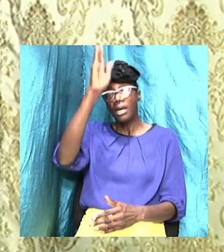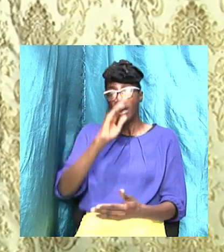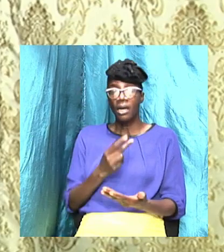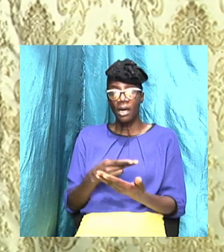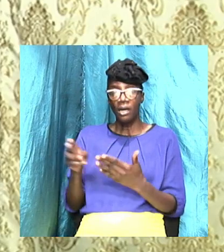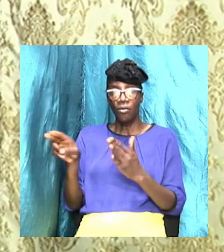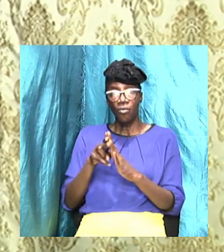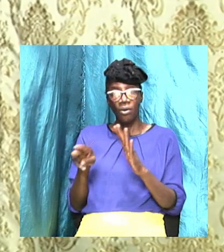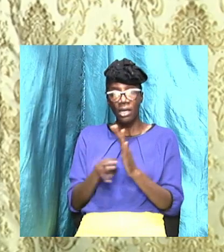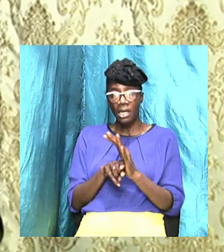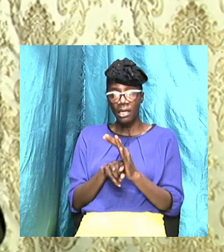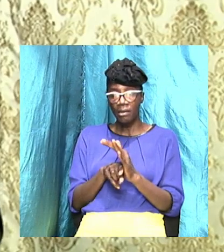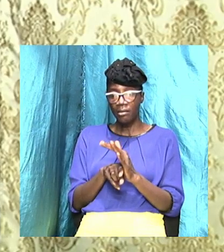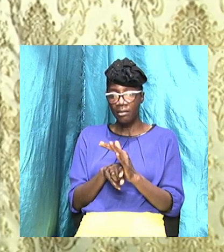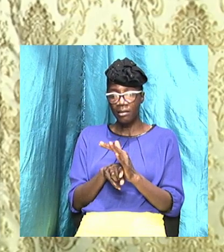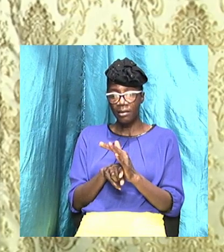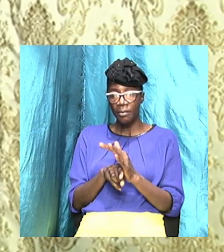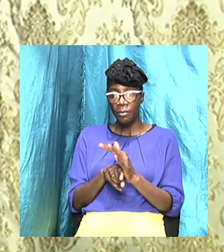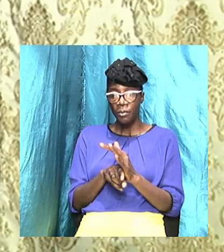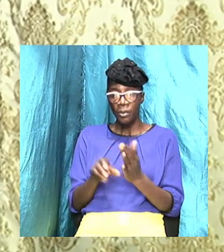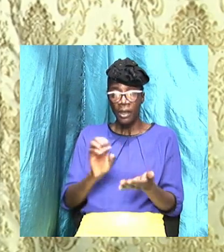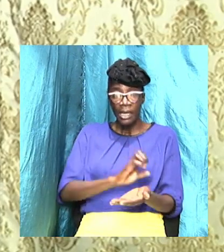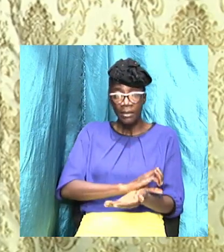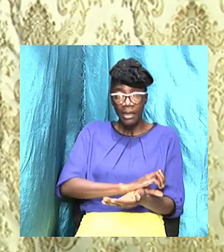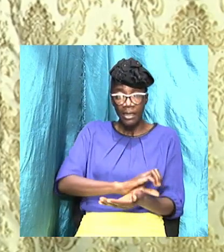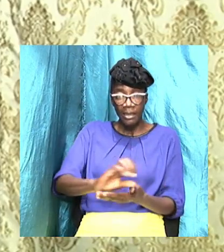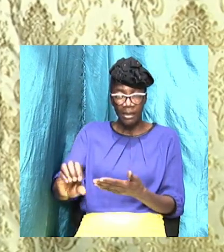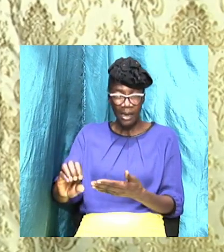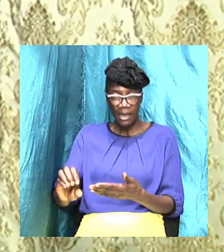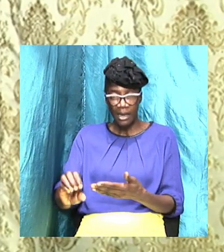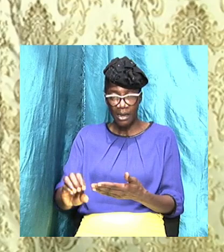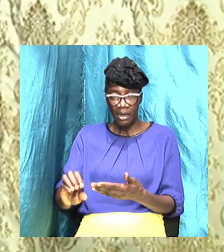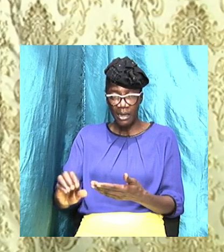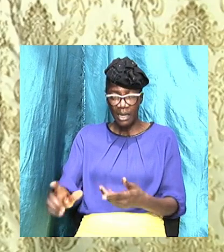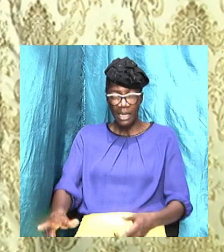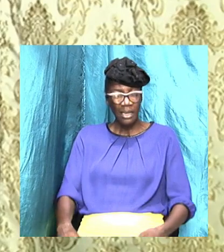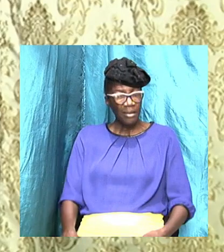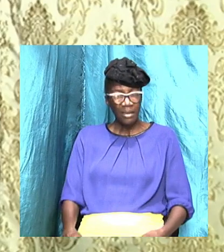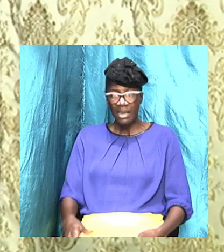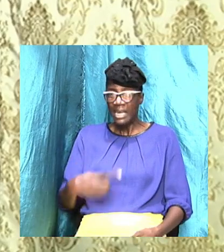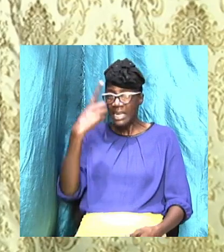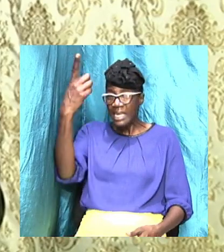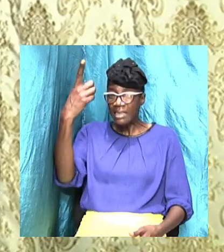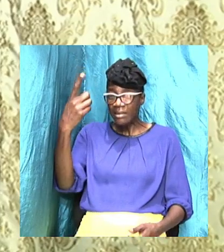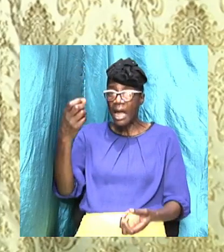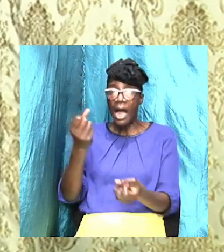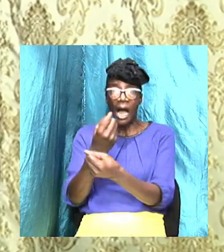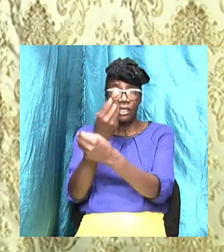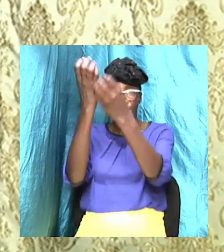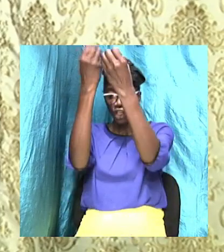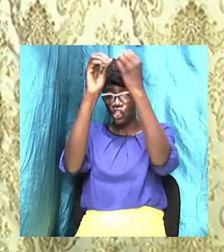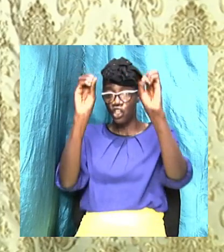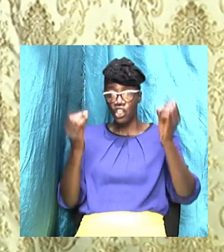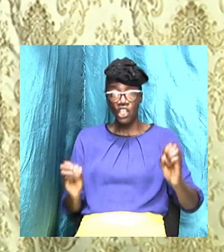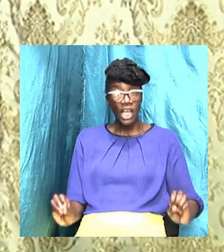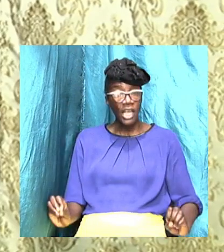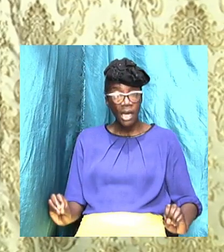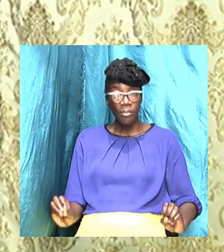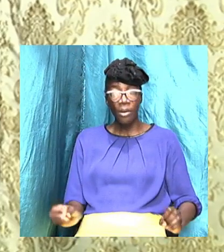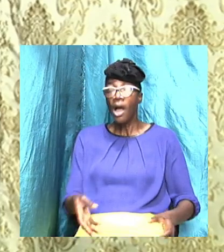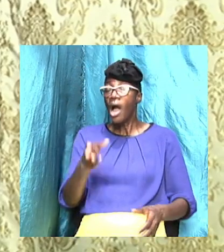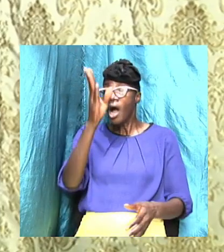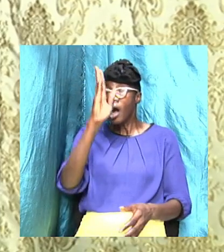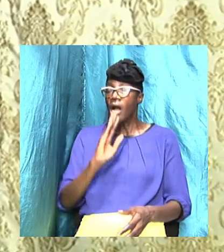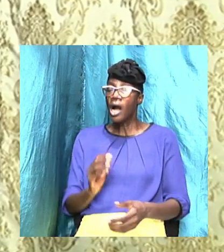holiness pervades in his entire being and shapes all his attributes. So if we talk about God is love, we're